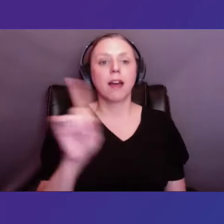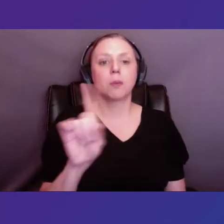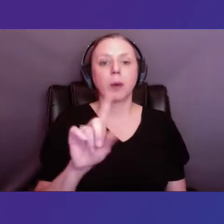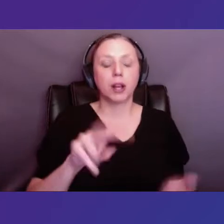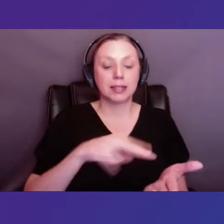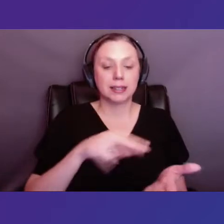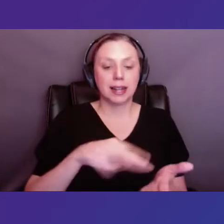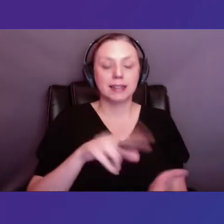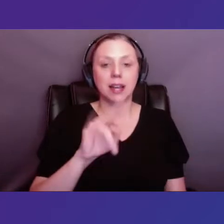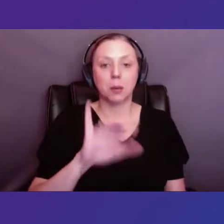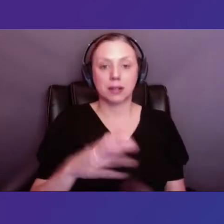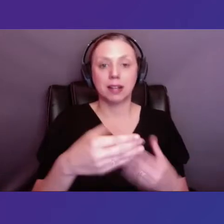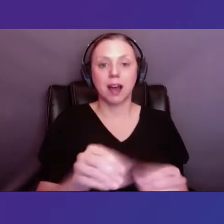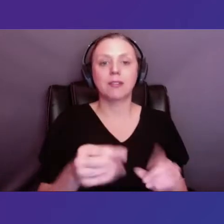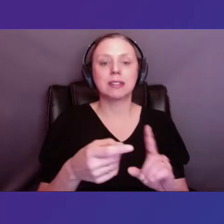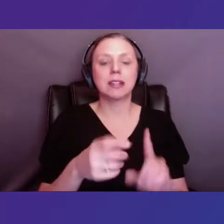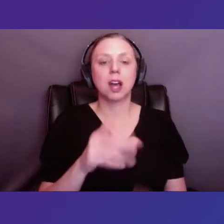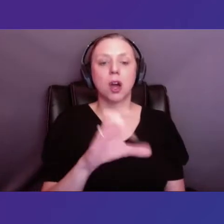in Gramercy.